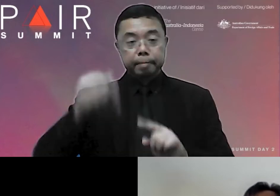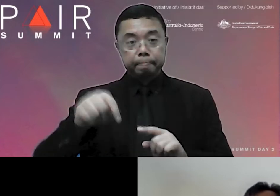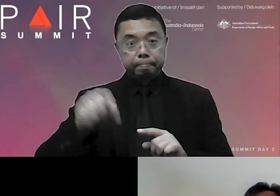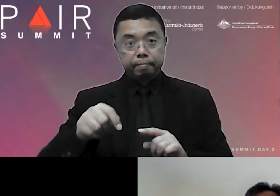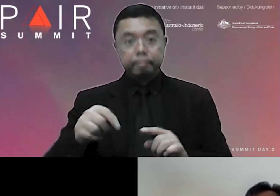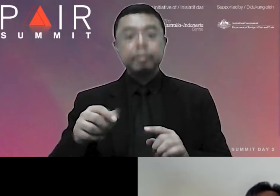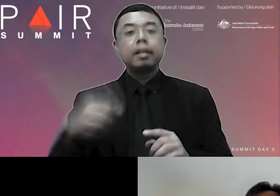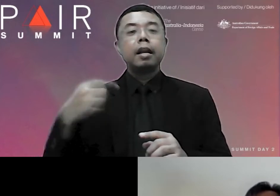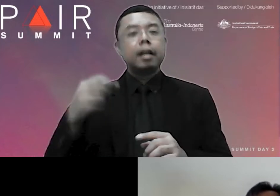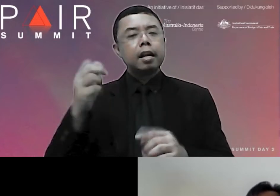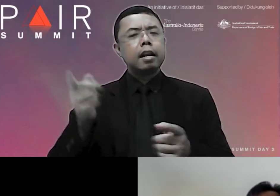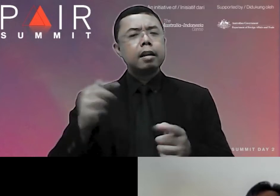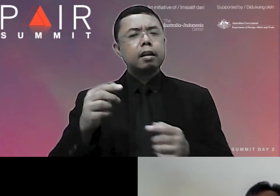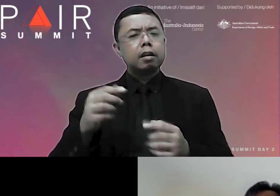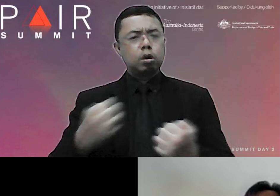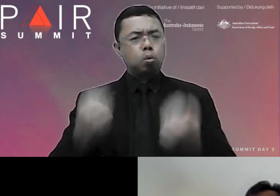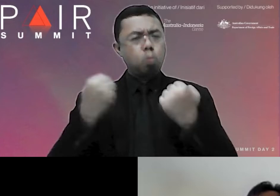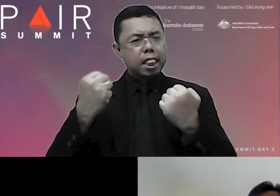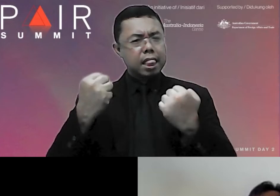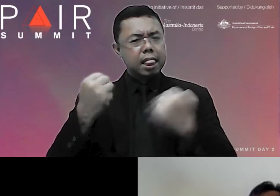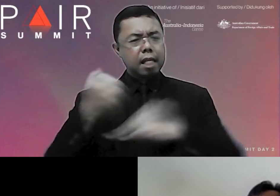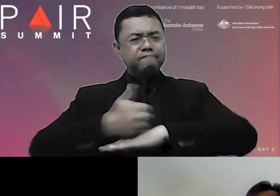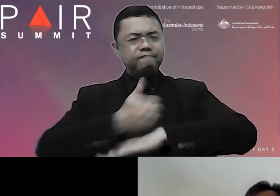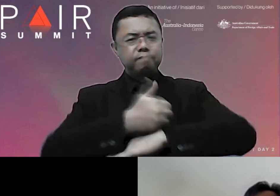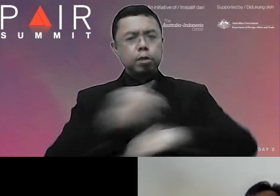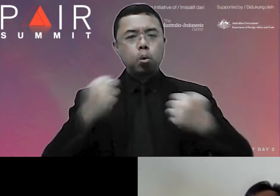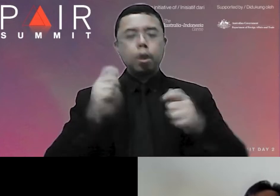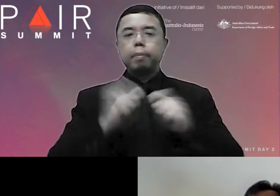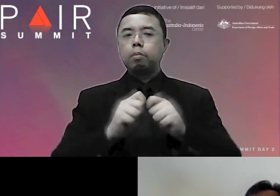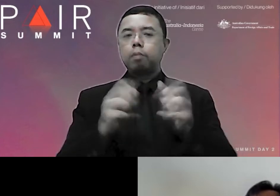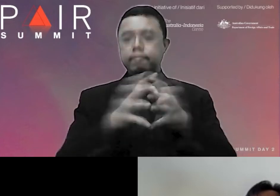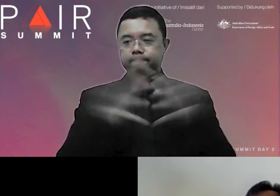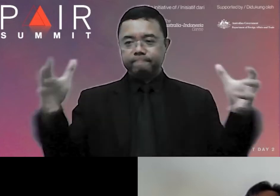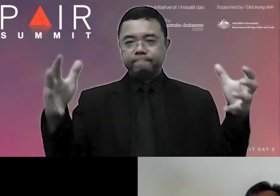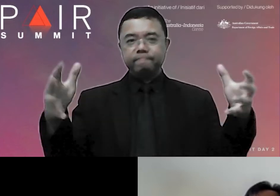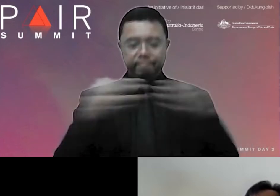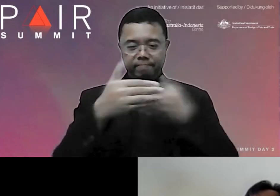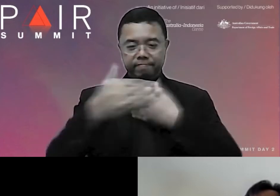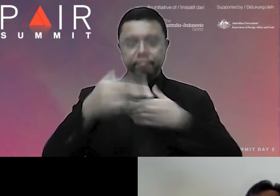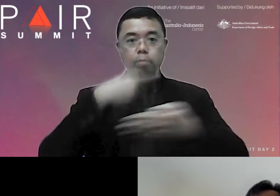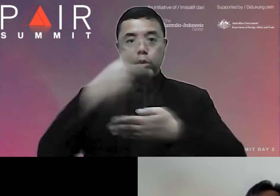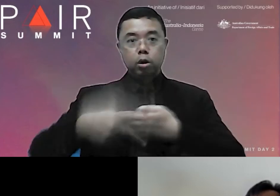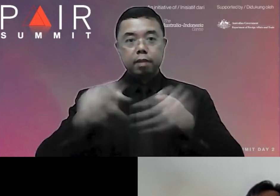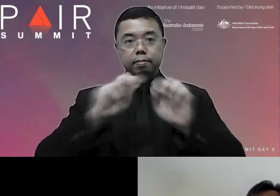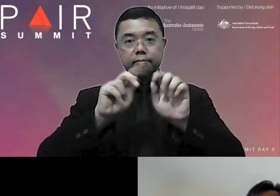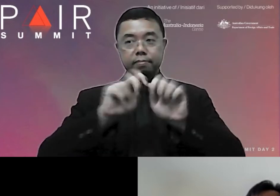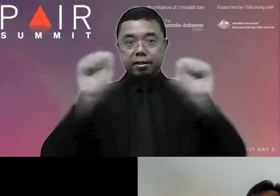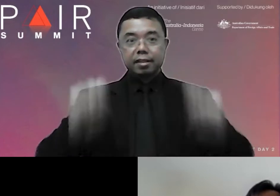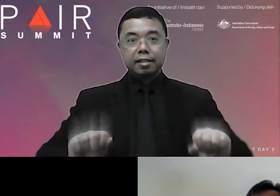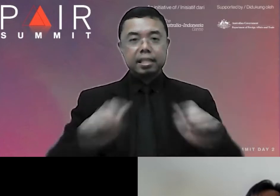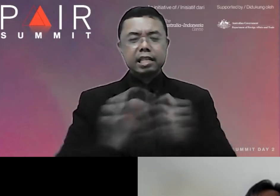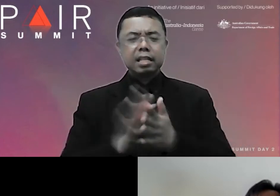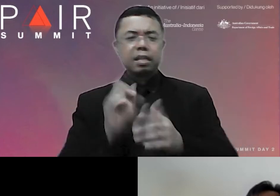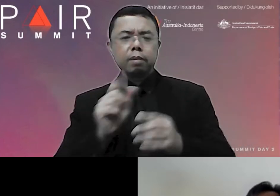developed several roadmap strategies and roadmap for integration. There are 3 components, including the integration